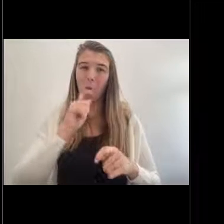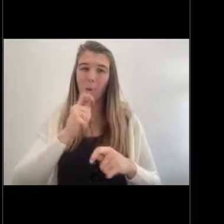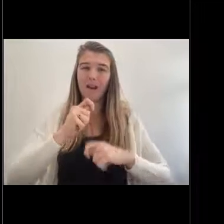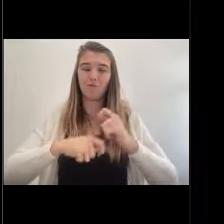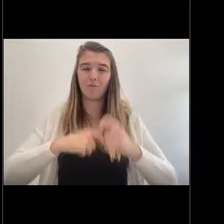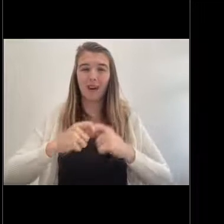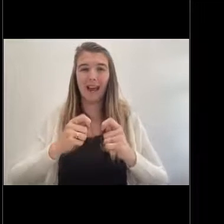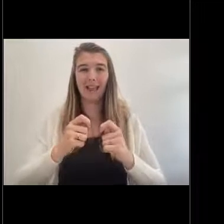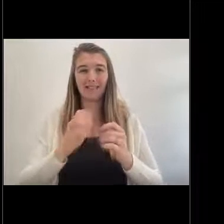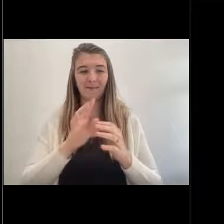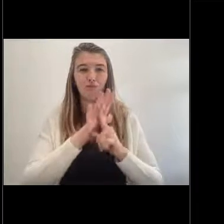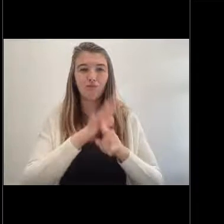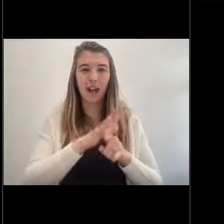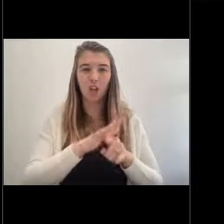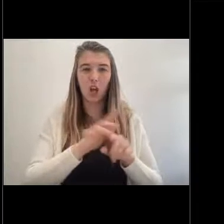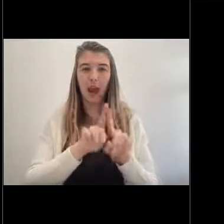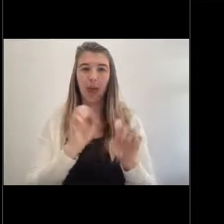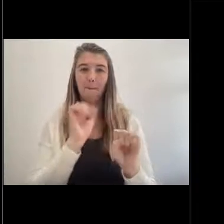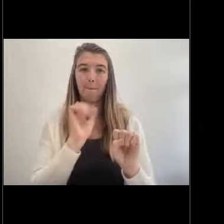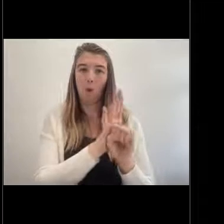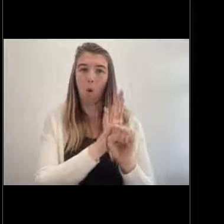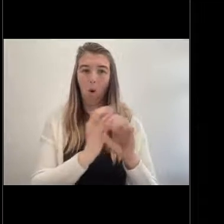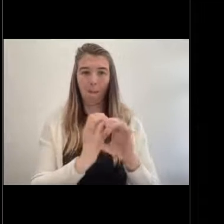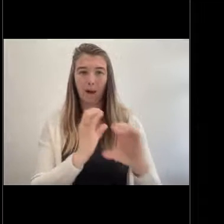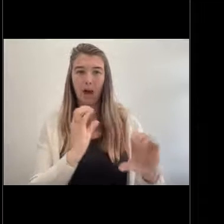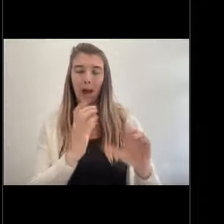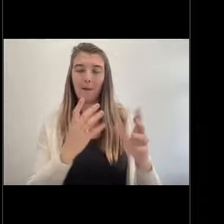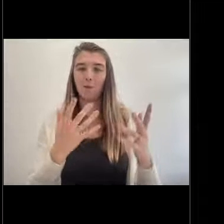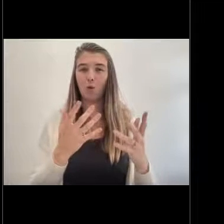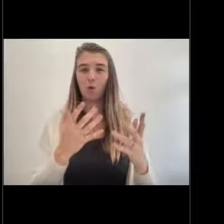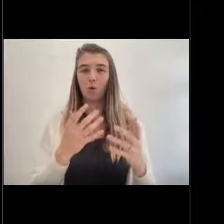to be sampling in wastewater treatment plants, that might not be possible.